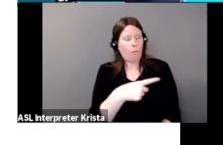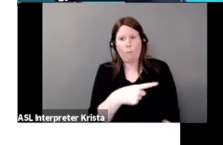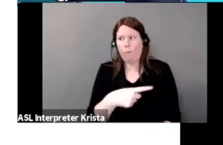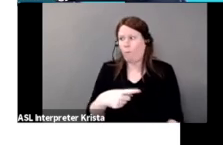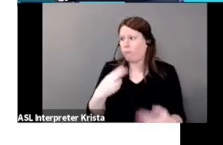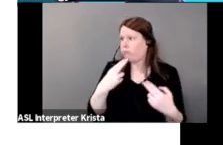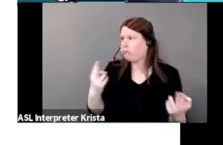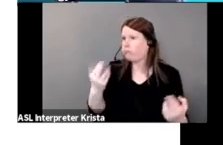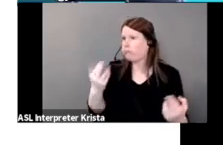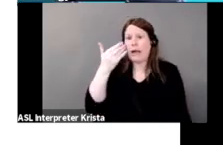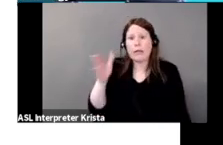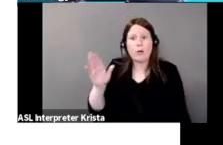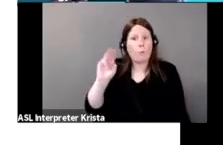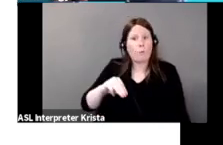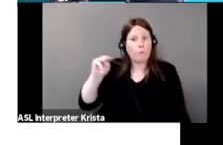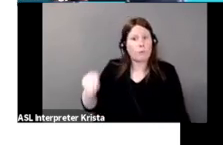burger. Sorry.